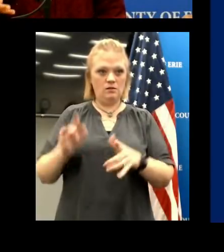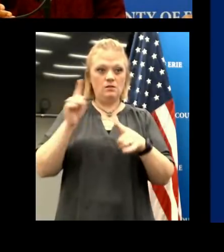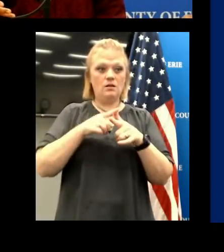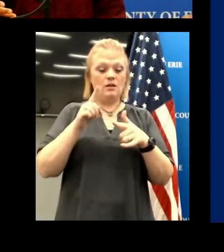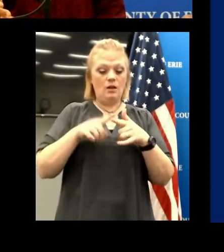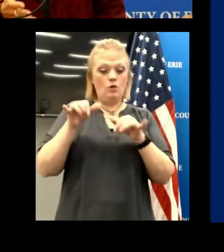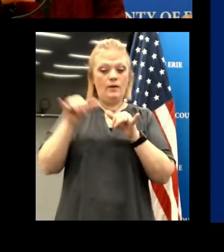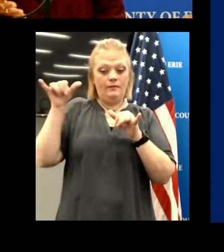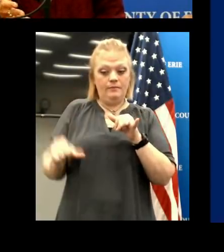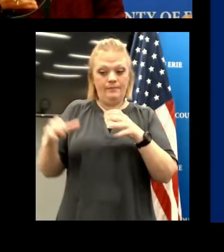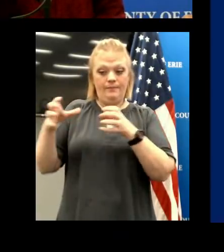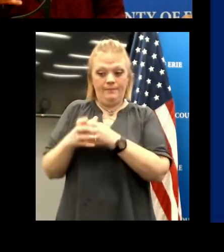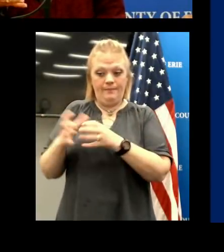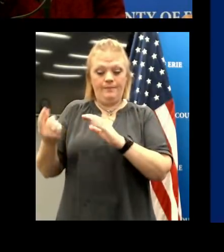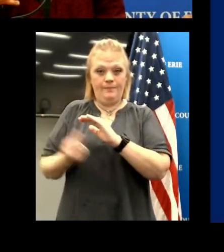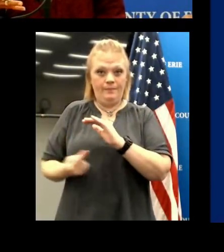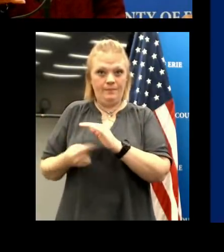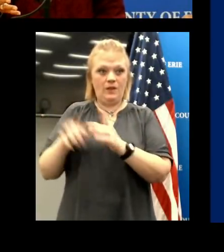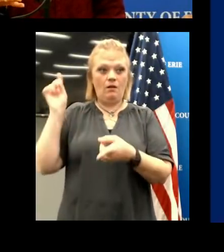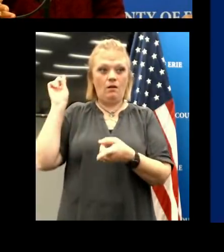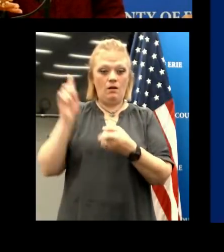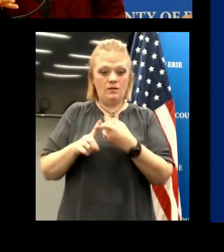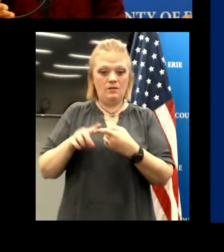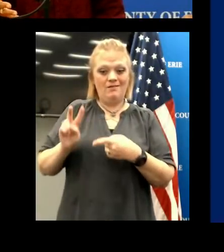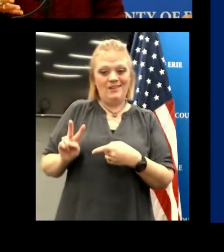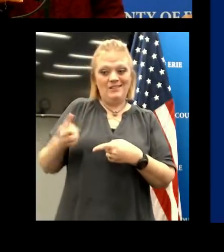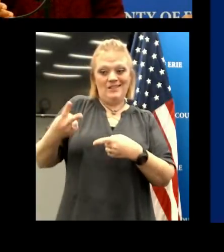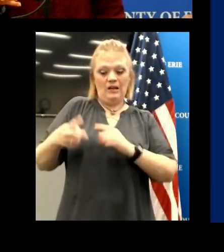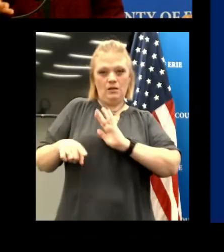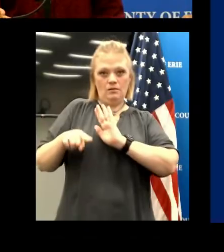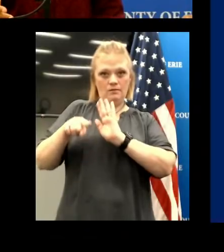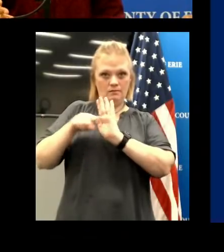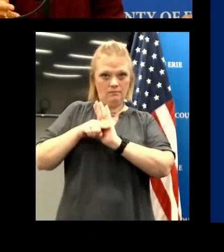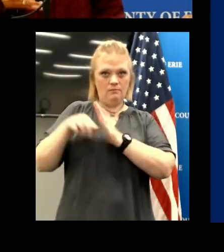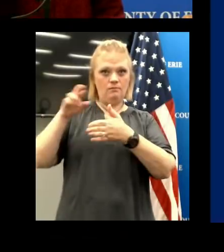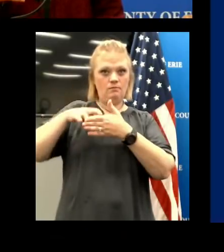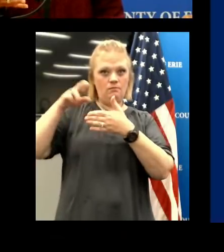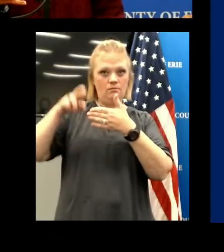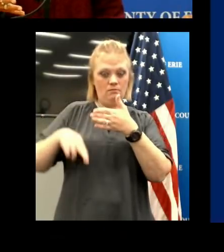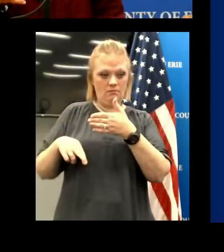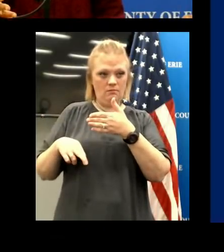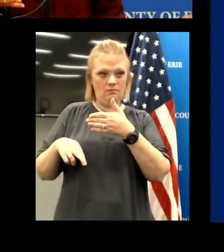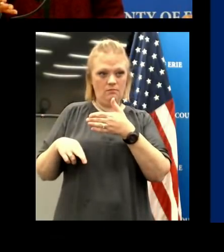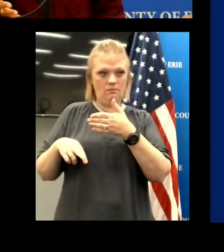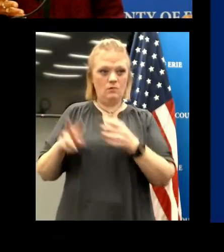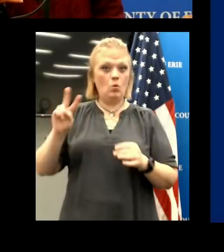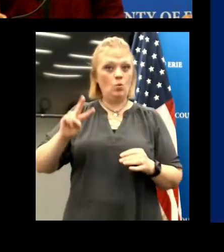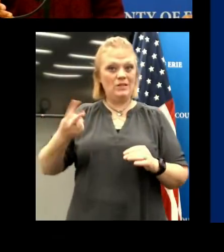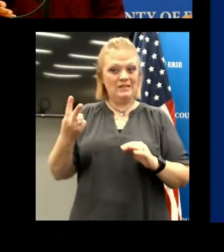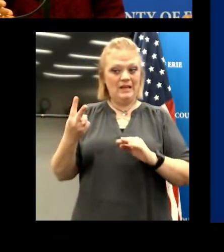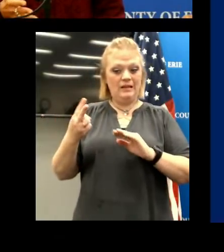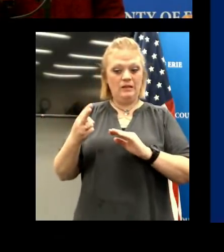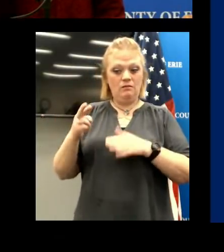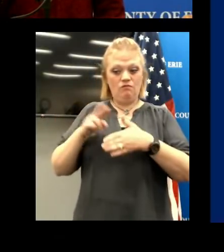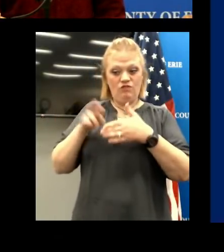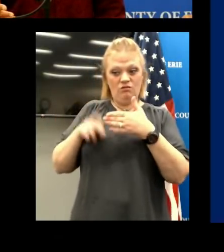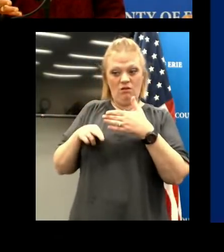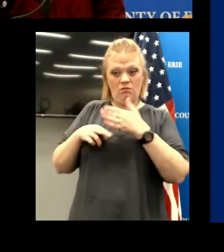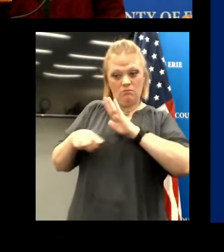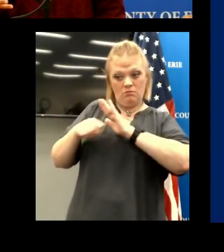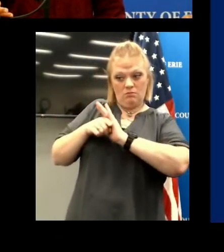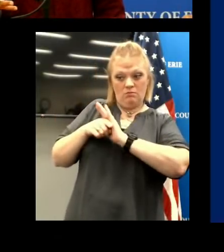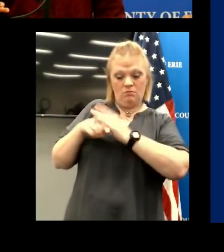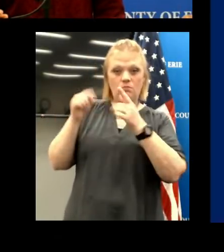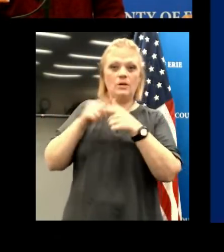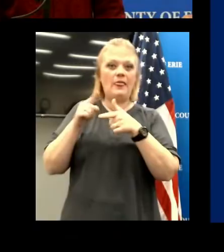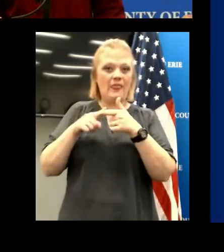remain in quarantine until you have that second negative test result. So when the second test result is negative, then you